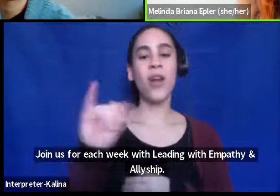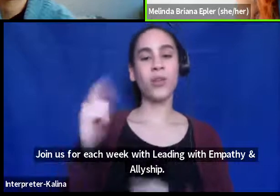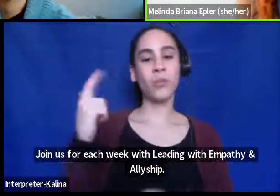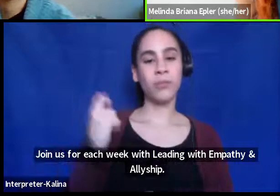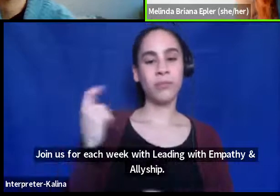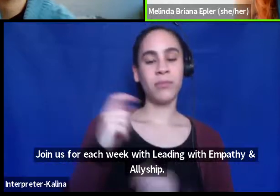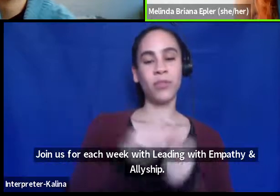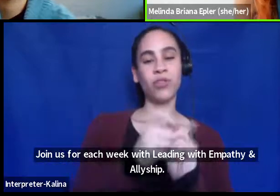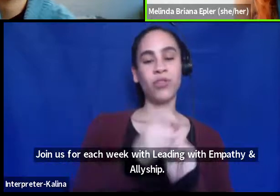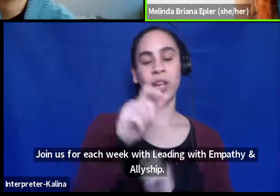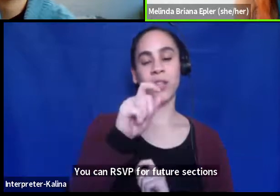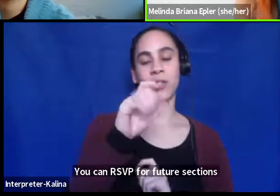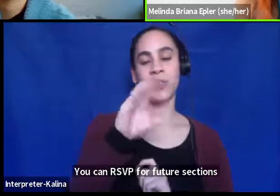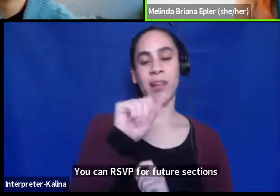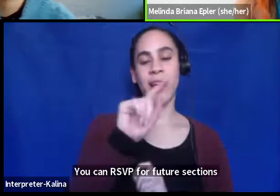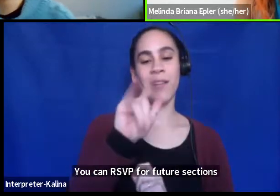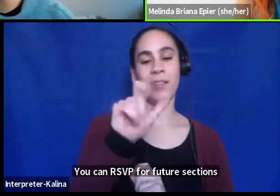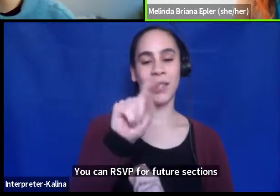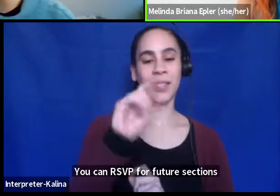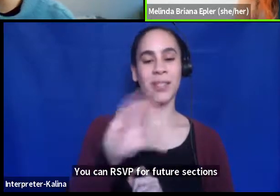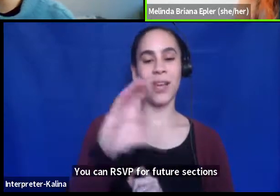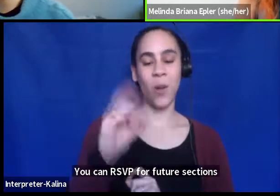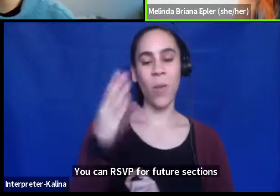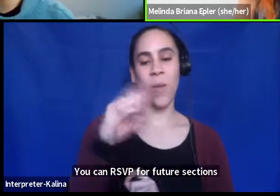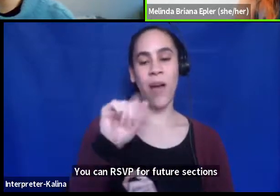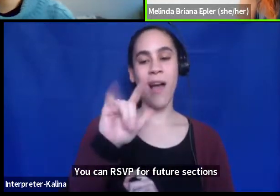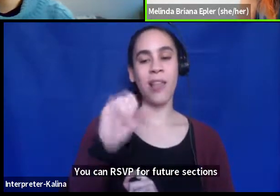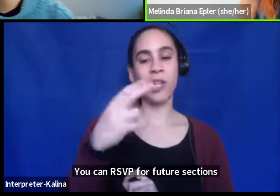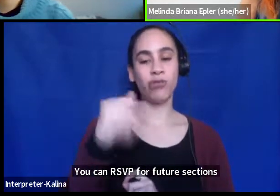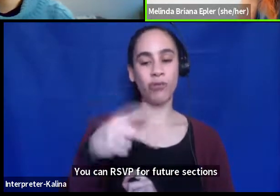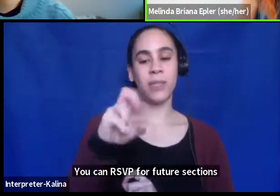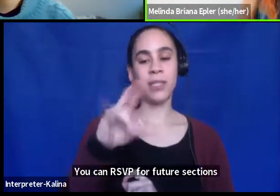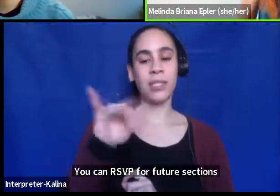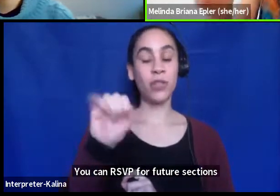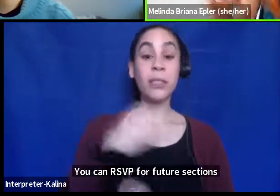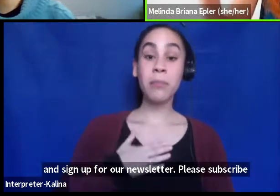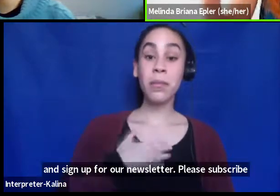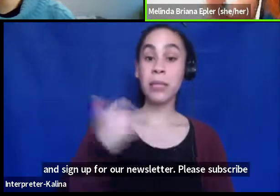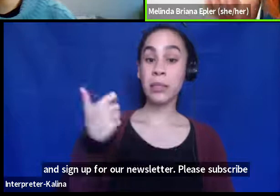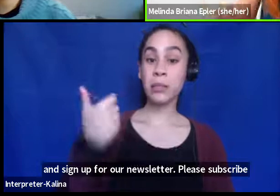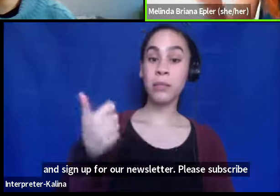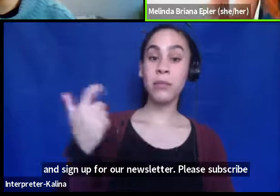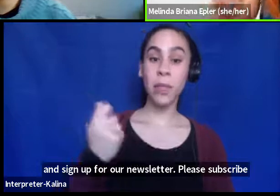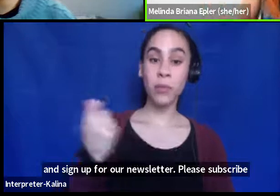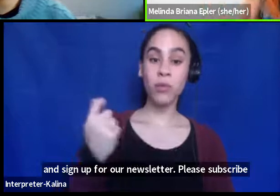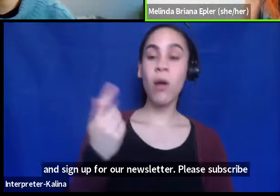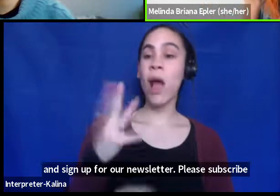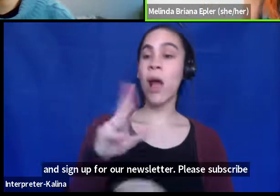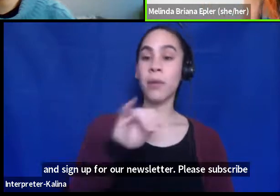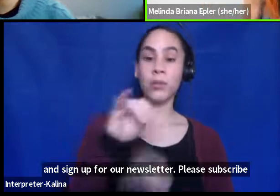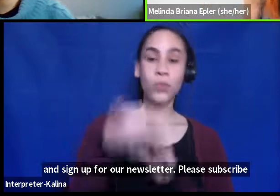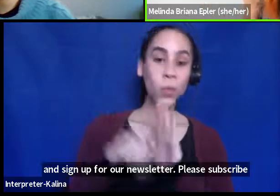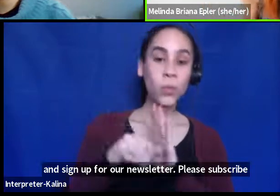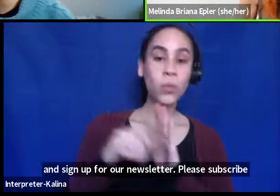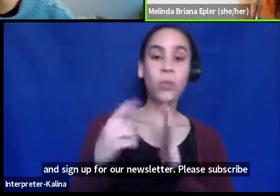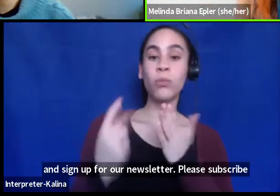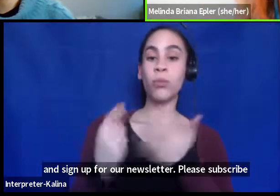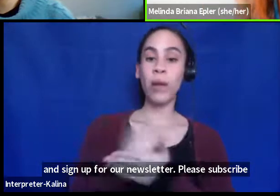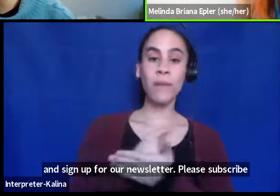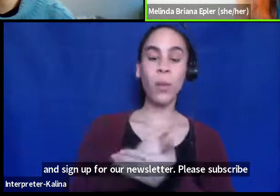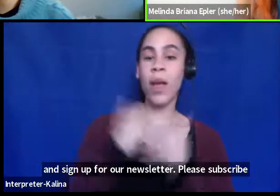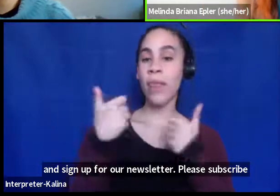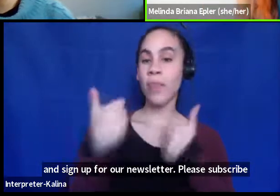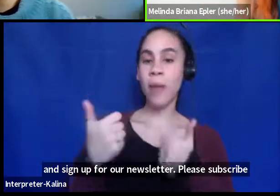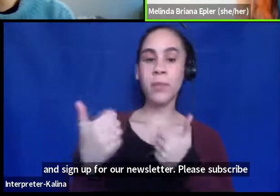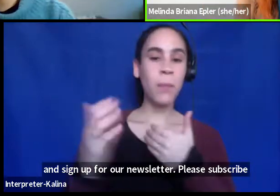series. And please do subscribe to the podcast and the YouTube channel, and give us a review or a thumbs up, whatever platform you're